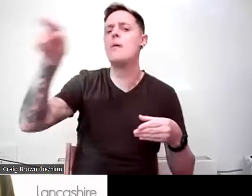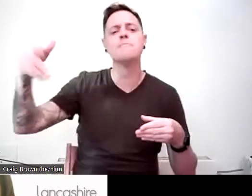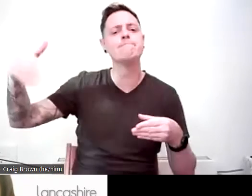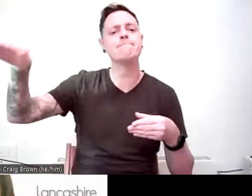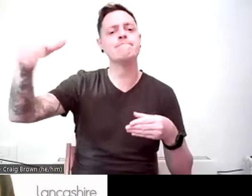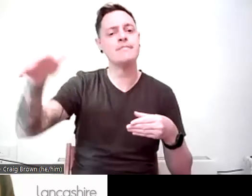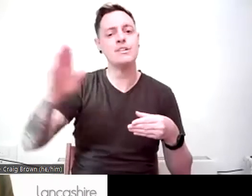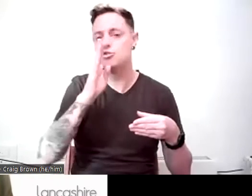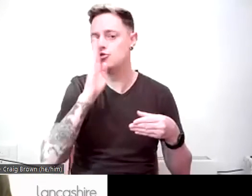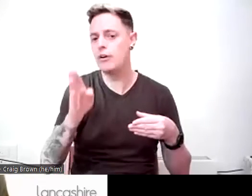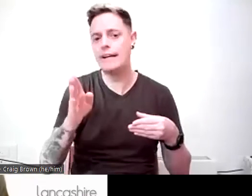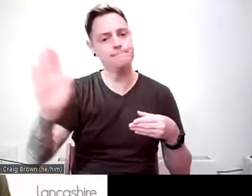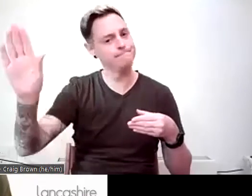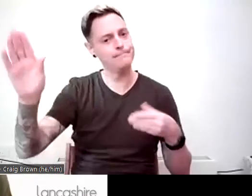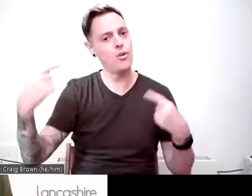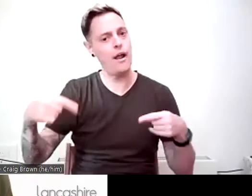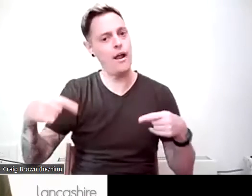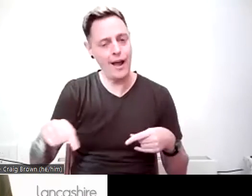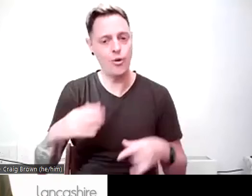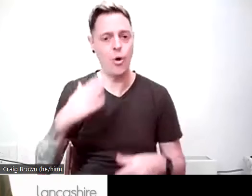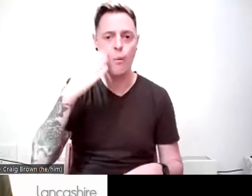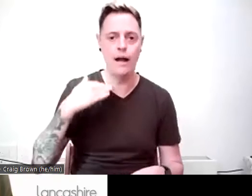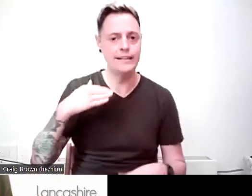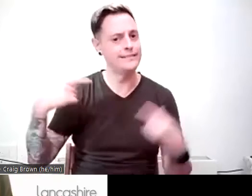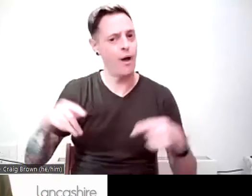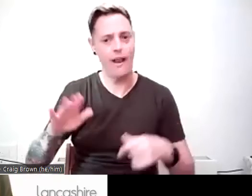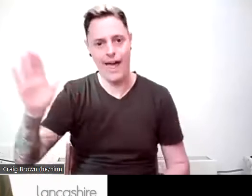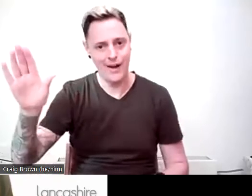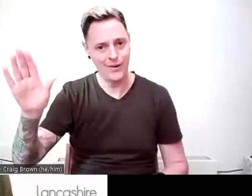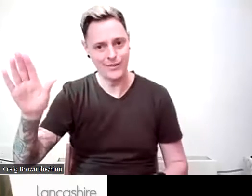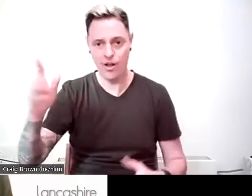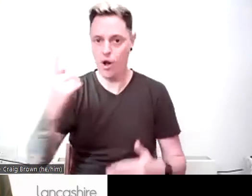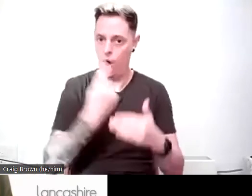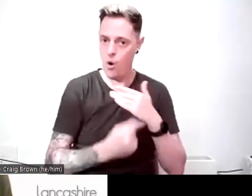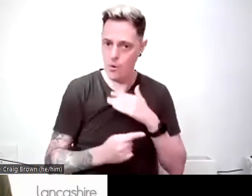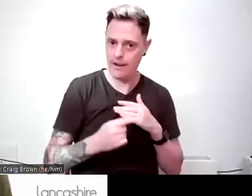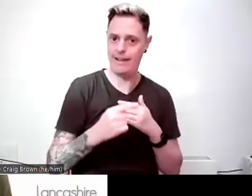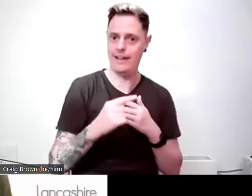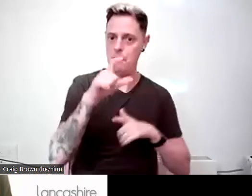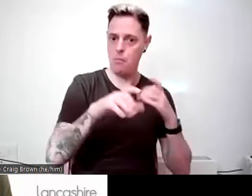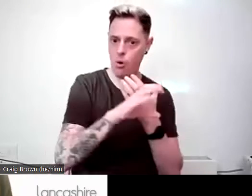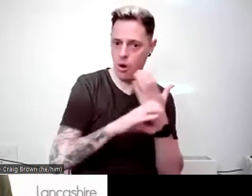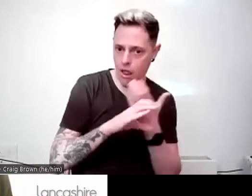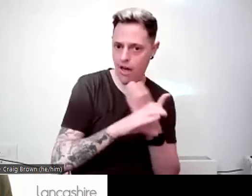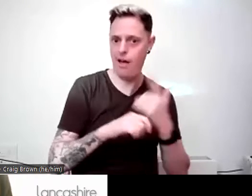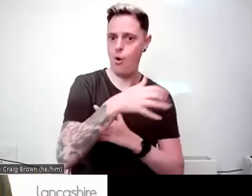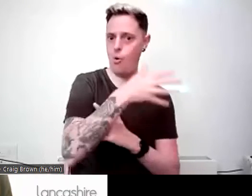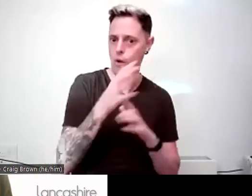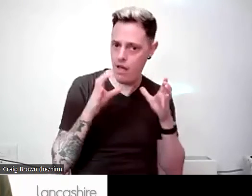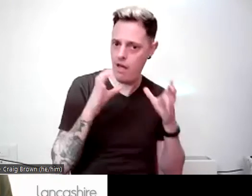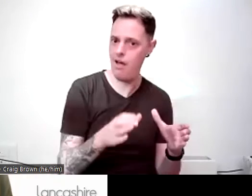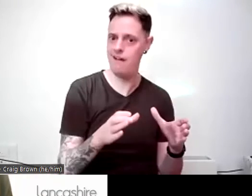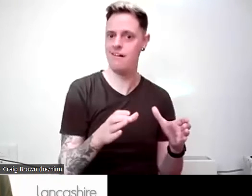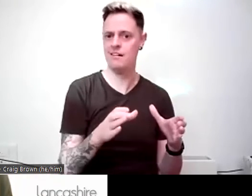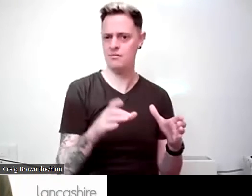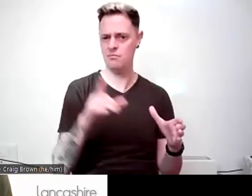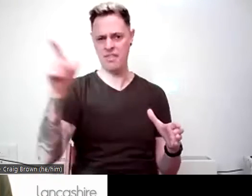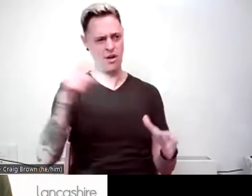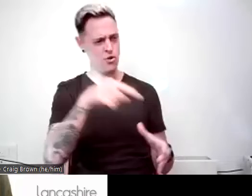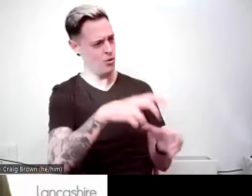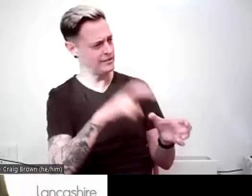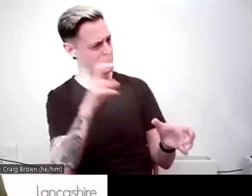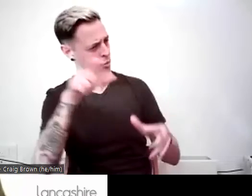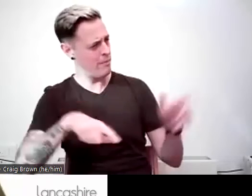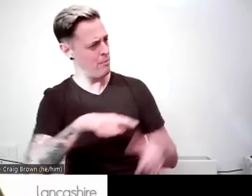straight people or white people or whoever from these spaces and making them, like queer yoga, for example, that is for